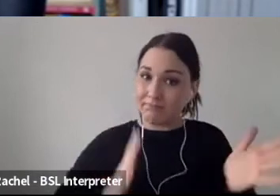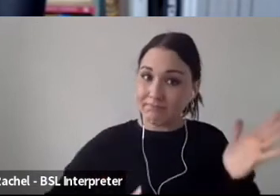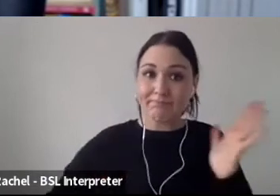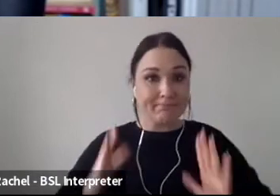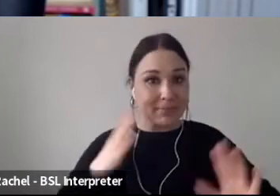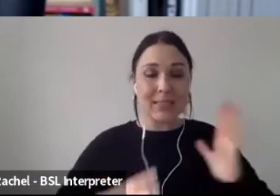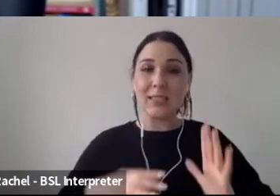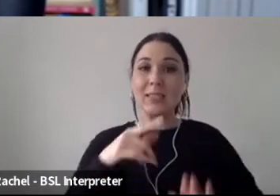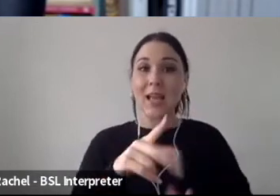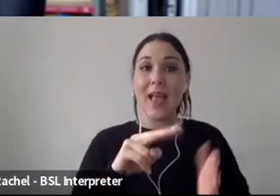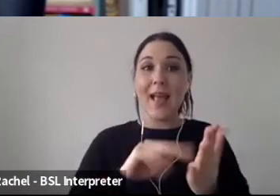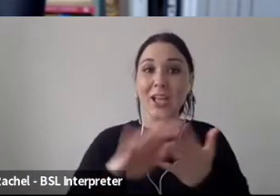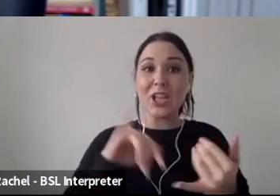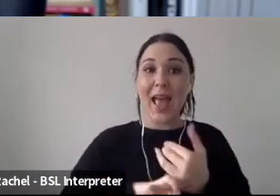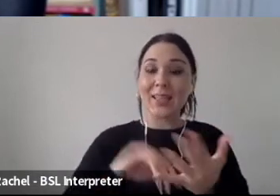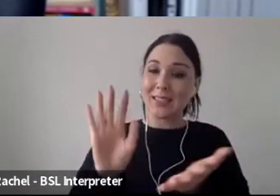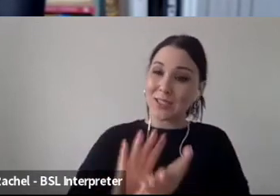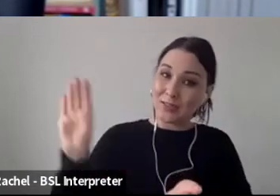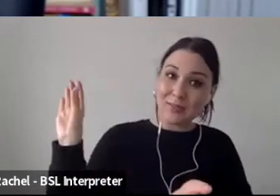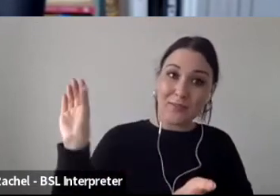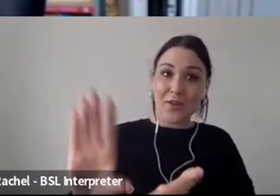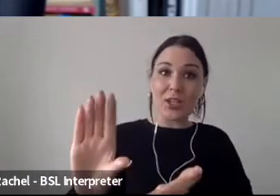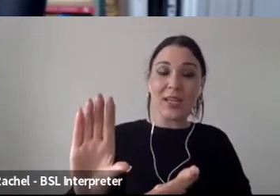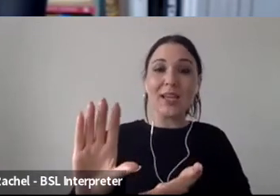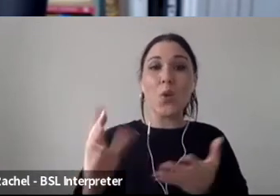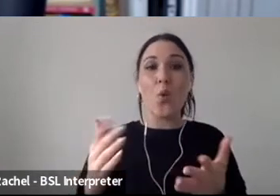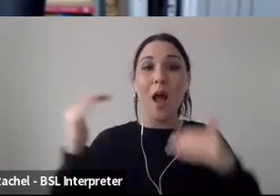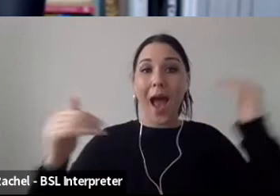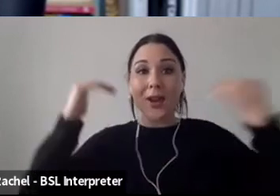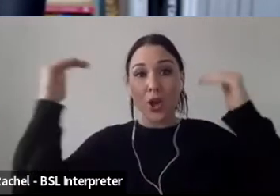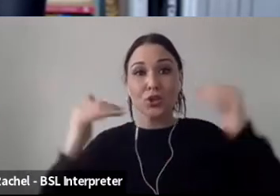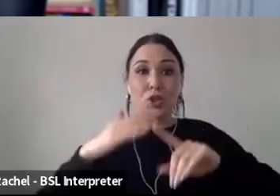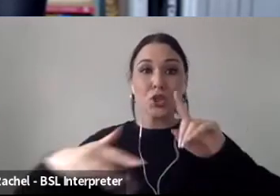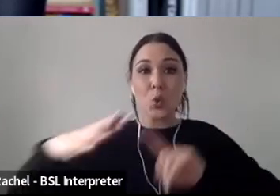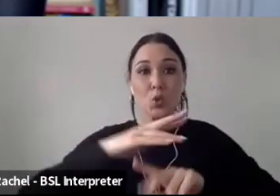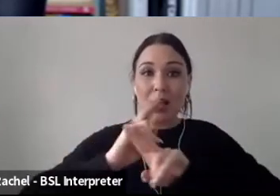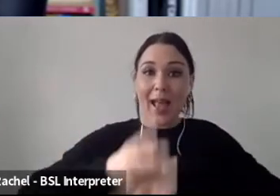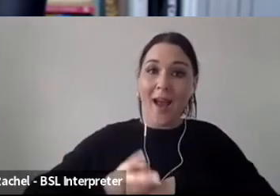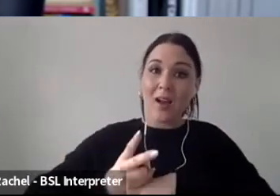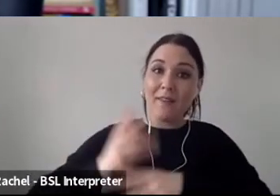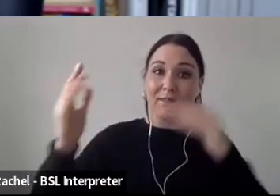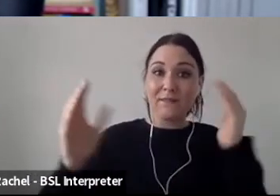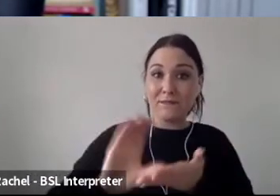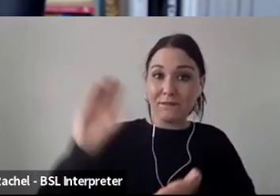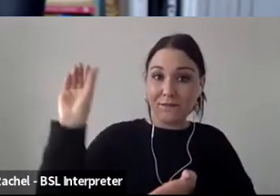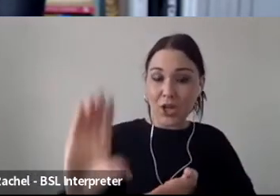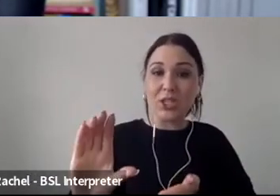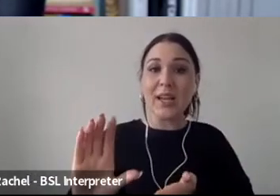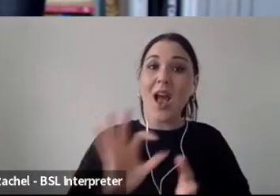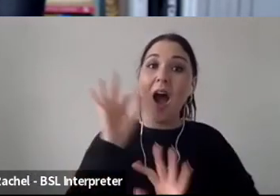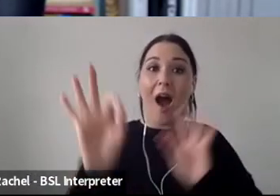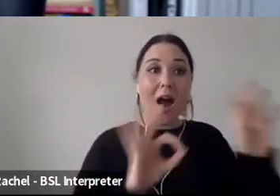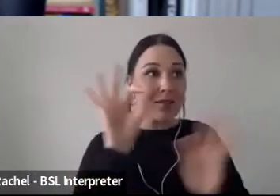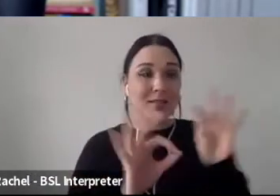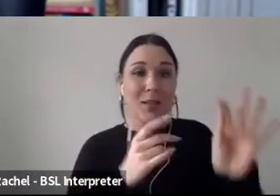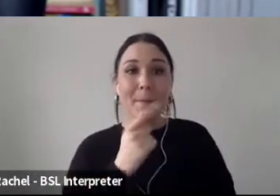receives NHS funding or adult social care funding to ask people how they want to be communicated with. So we're